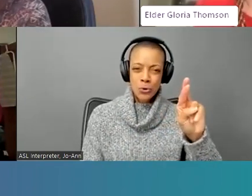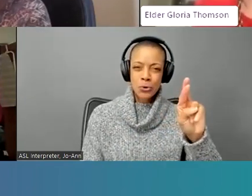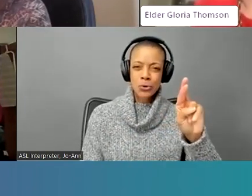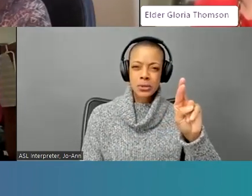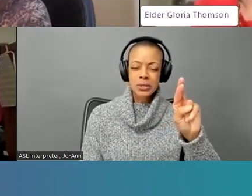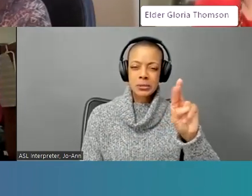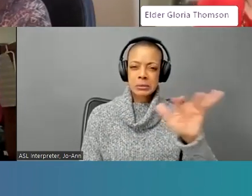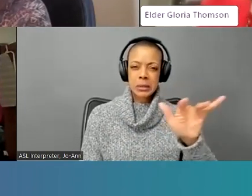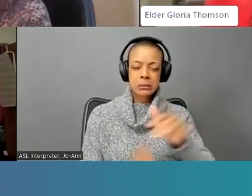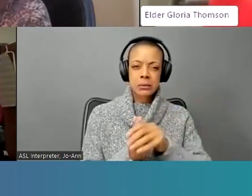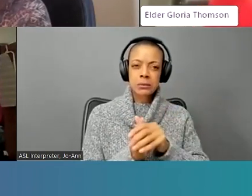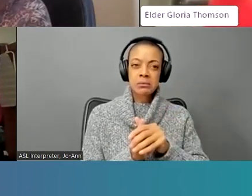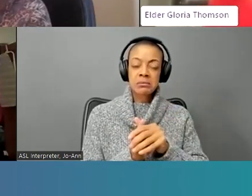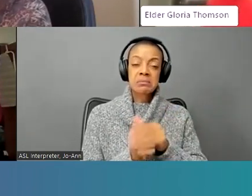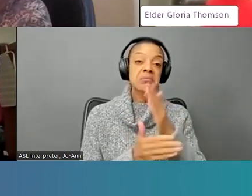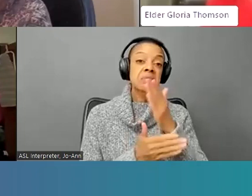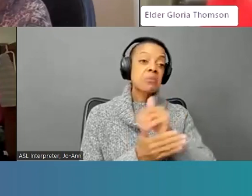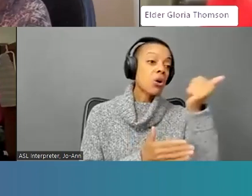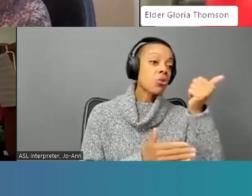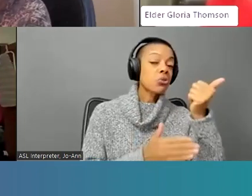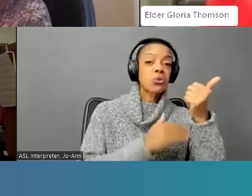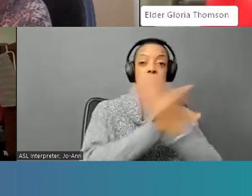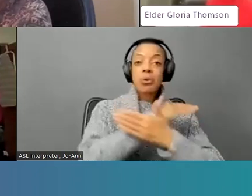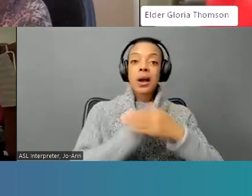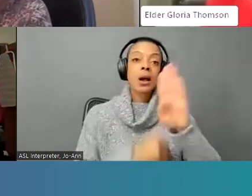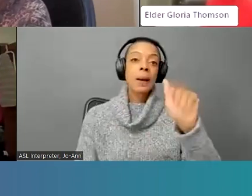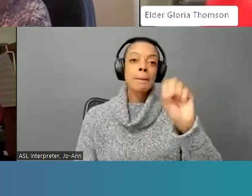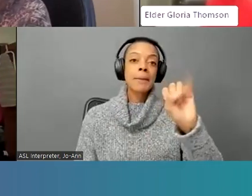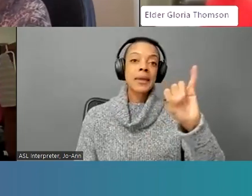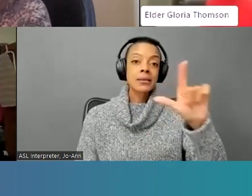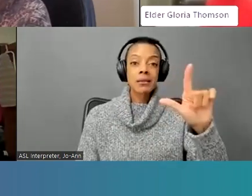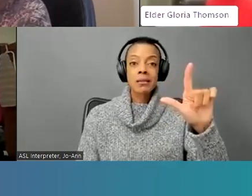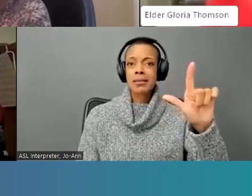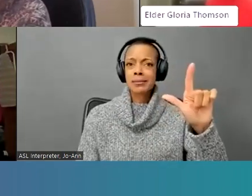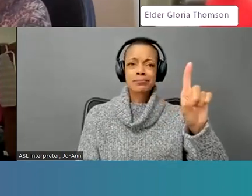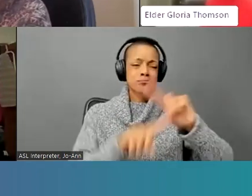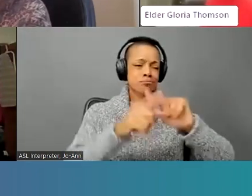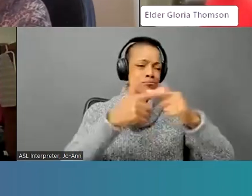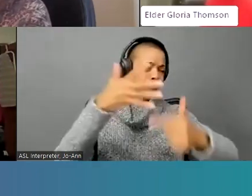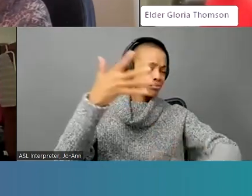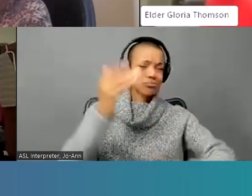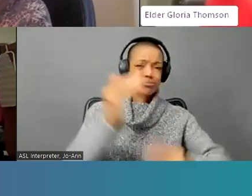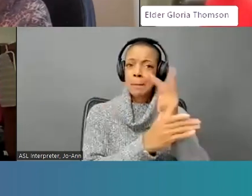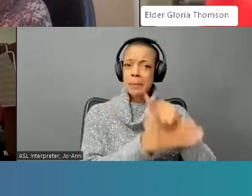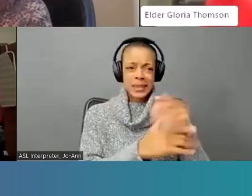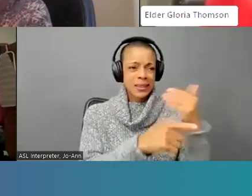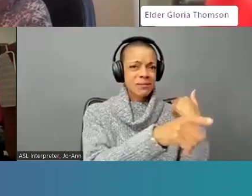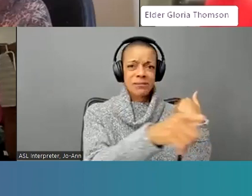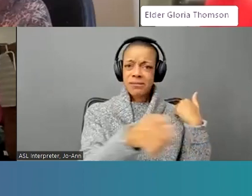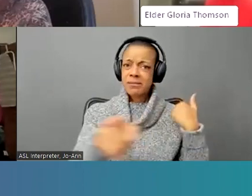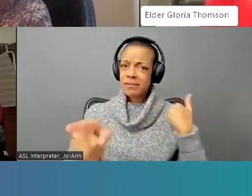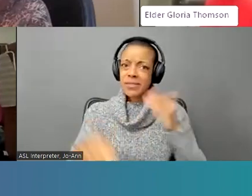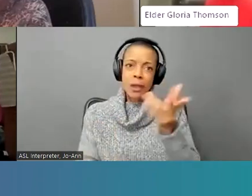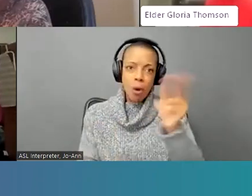some people use basil, or, you know, there's many plants out there that people have from their own